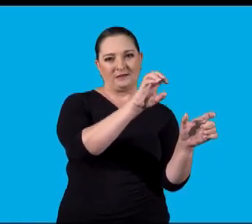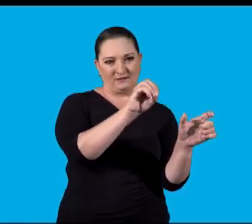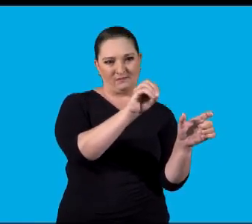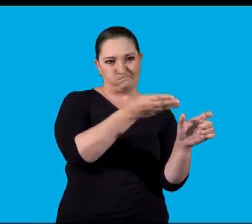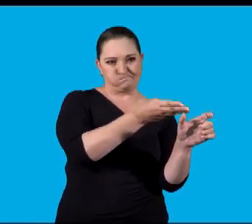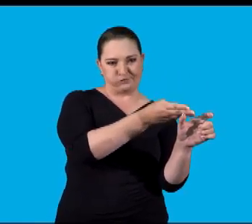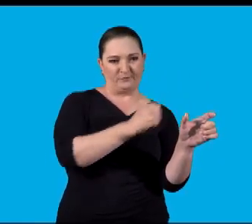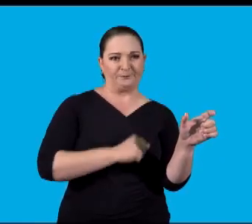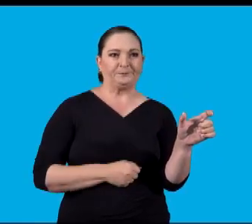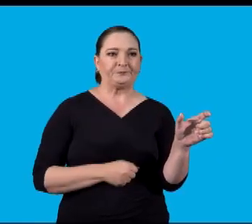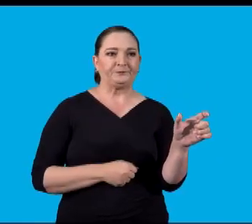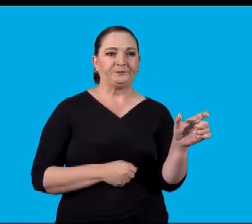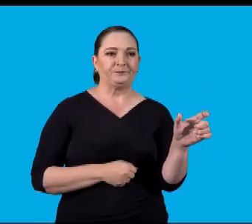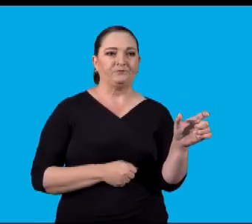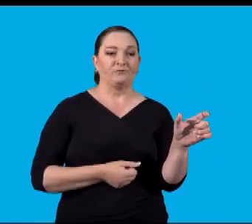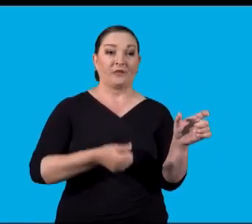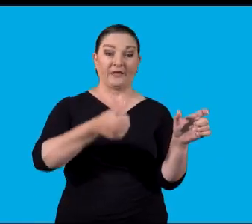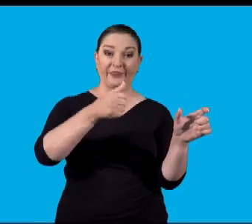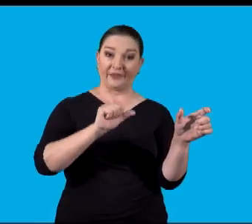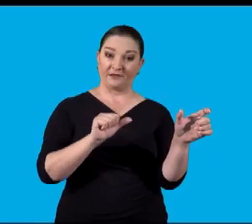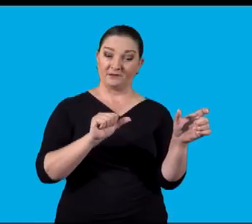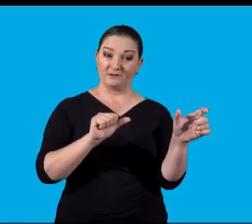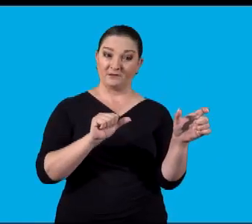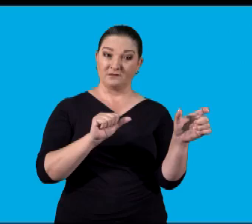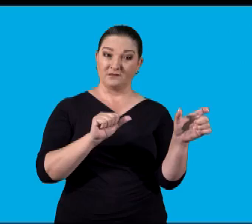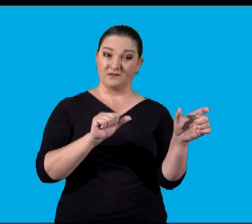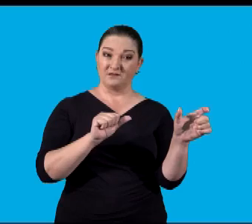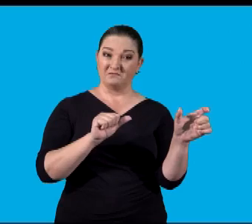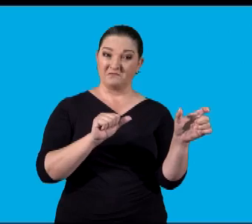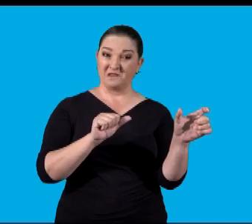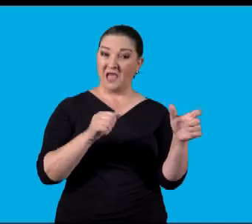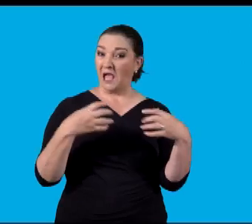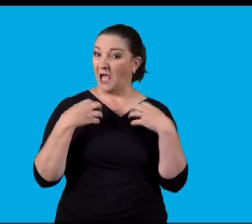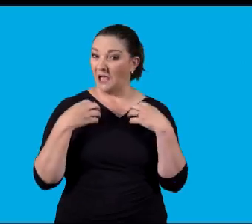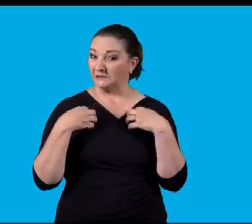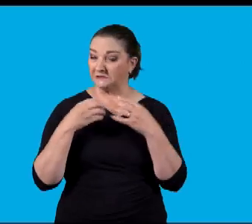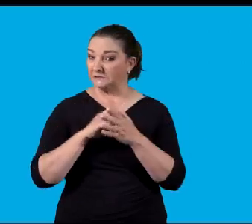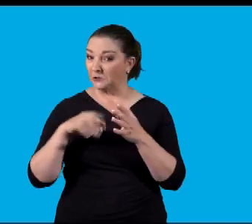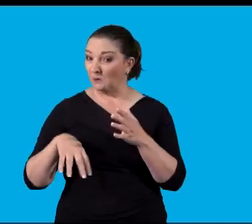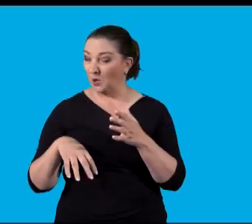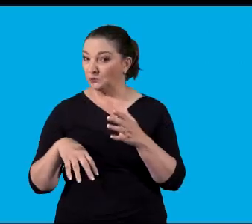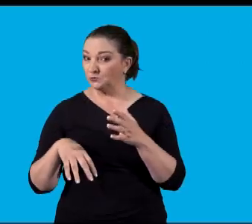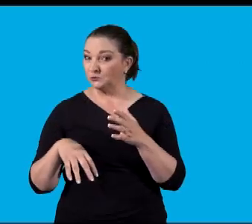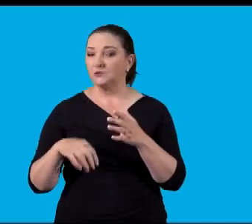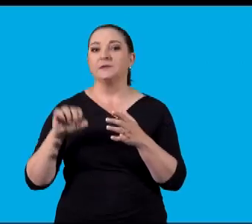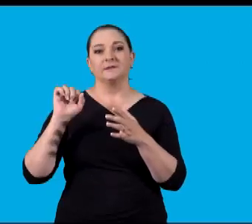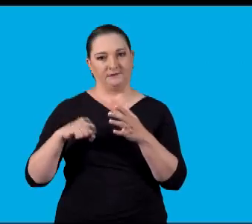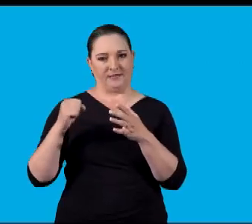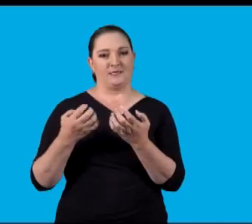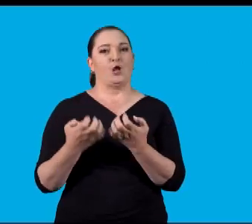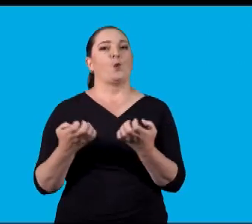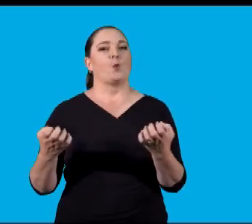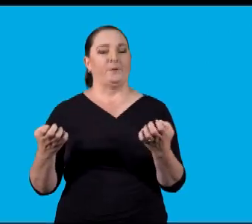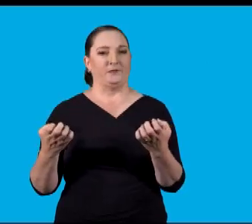8,320,300. And then, did we dispose any asset? Yes. Old equipment